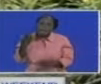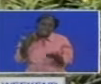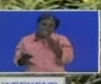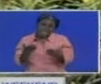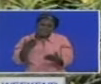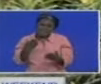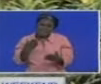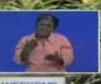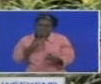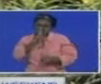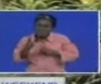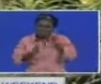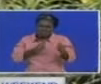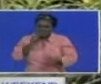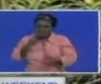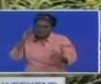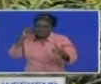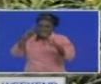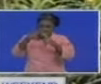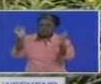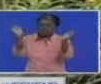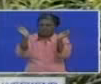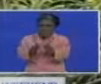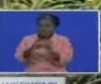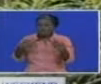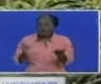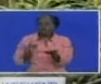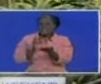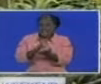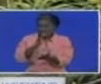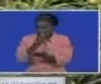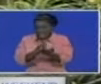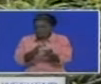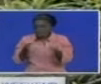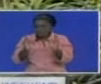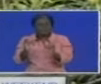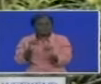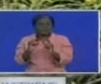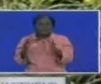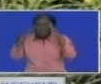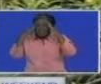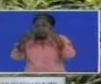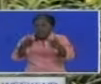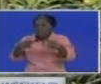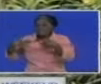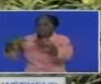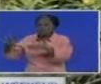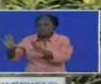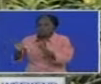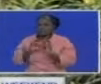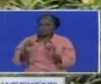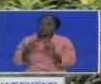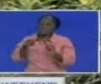is targeting to punish some officers, to get rid of some officers. But we must not lose focus on the fact that there is a